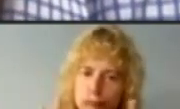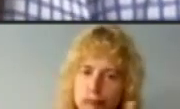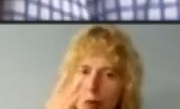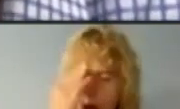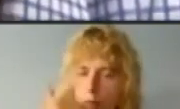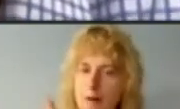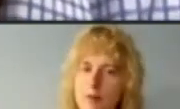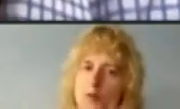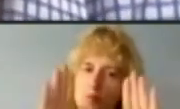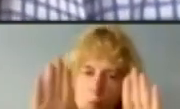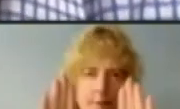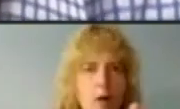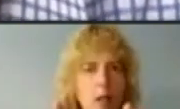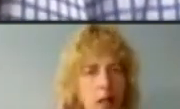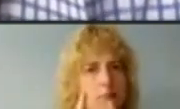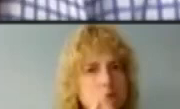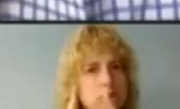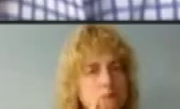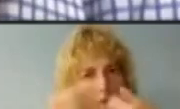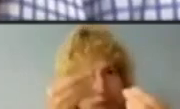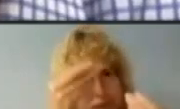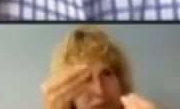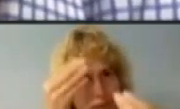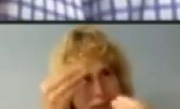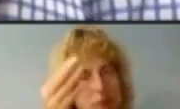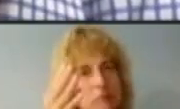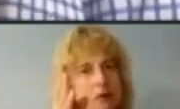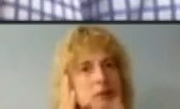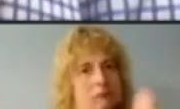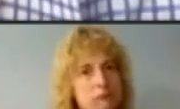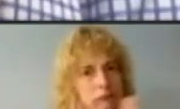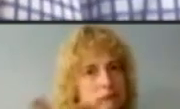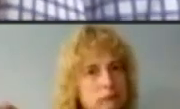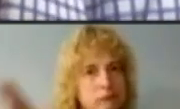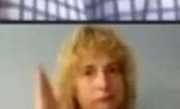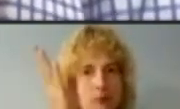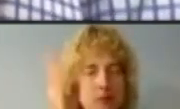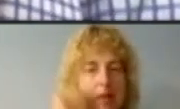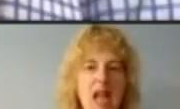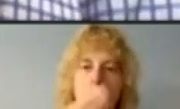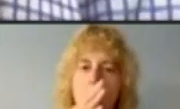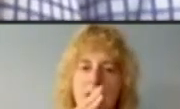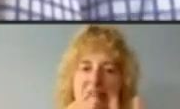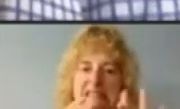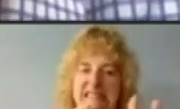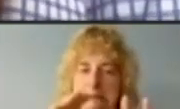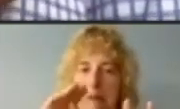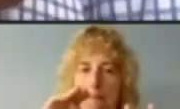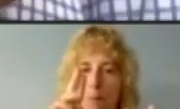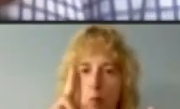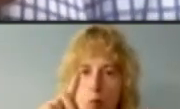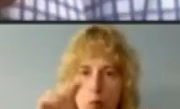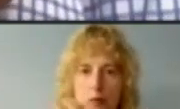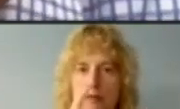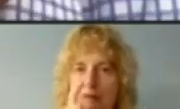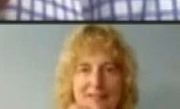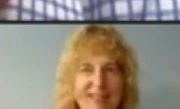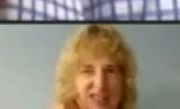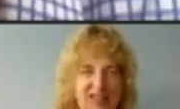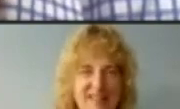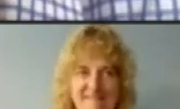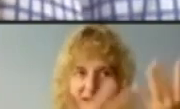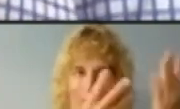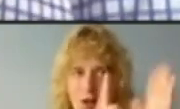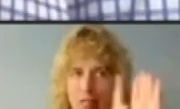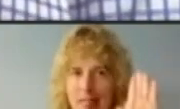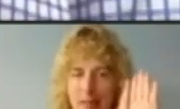and so I'll just put my phone on my computer on mute now so you don't have to hear the fire alarm, and